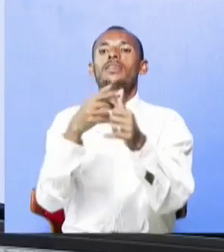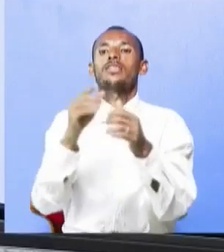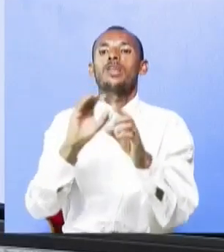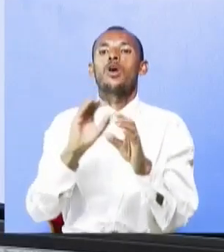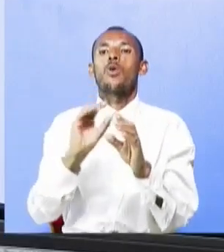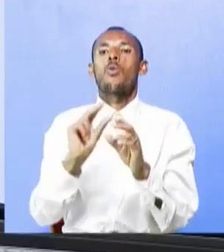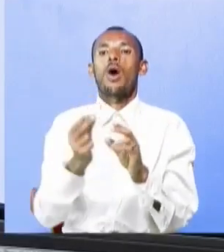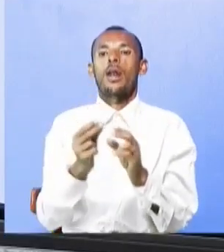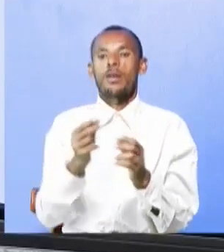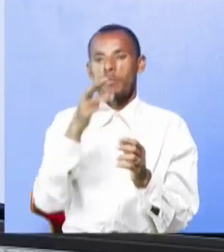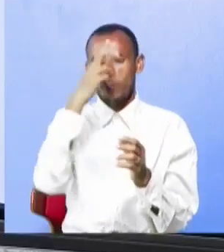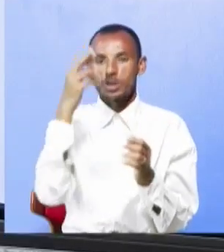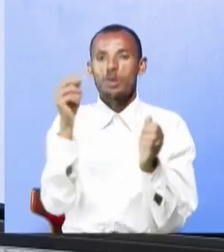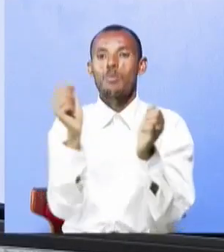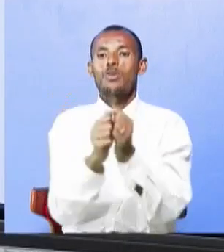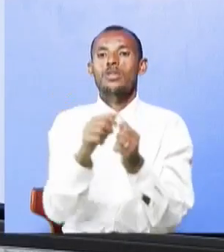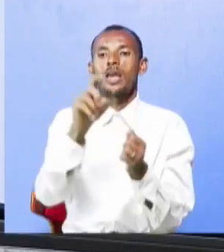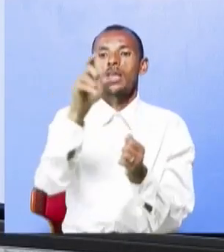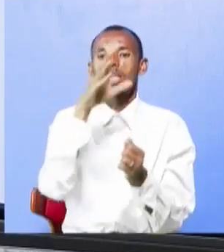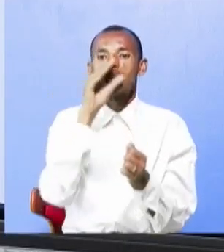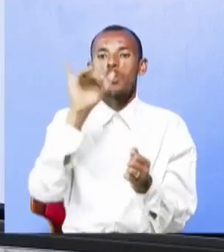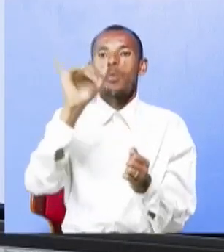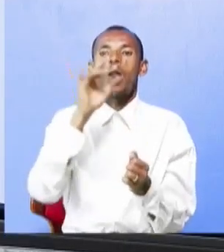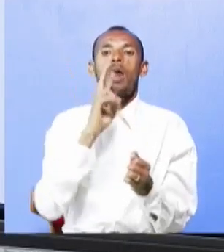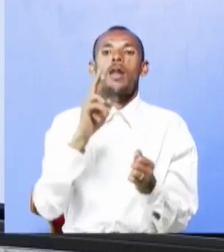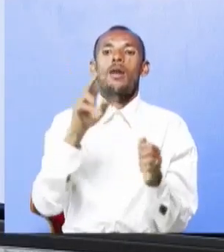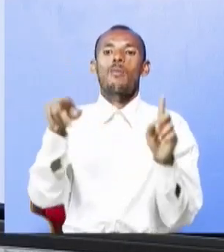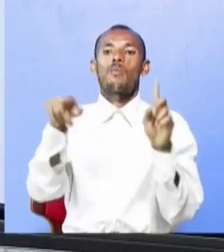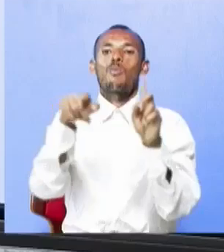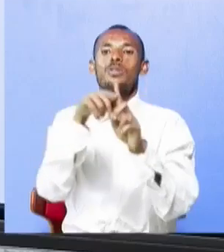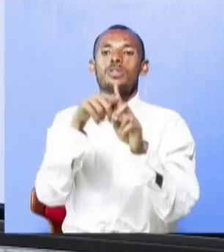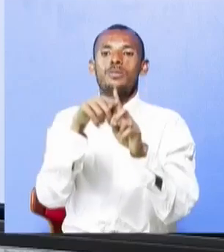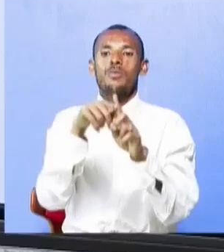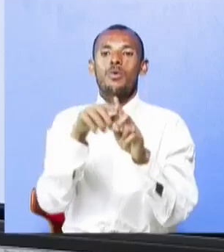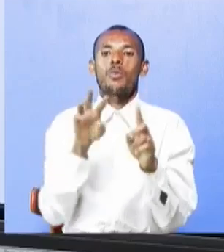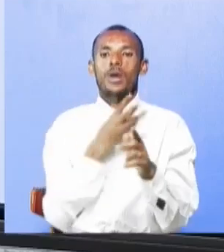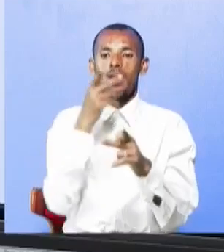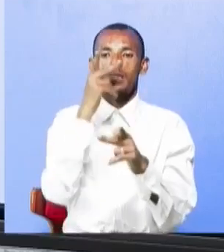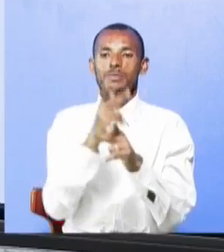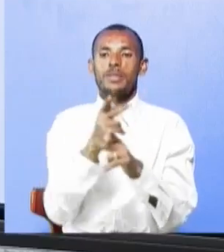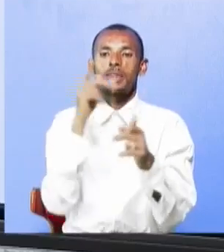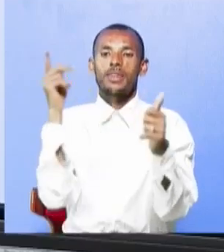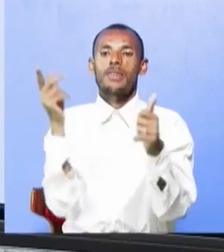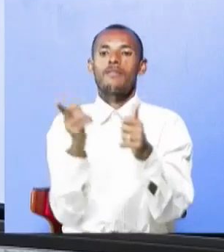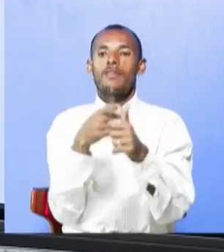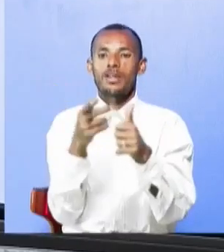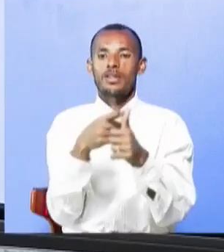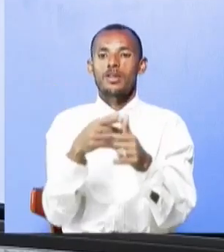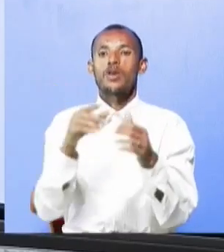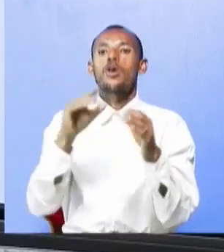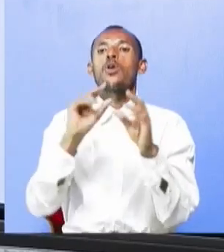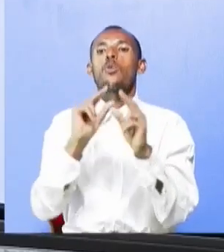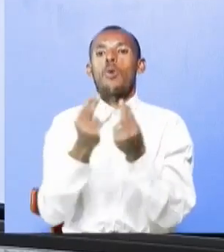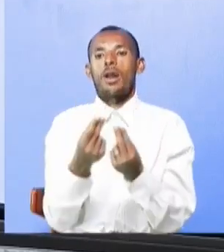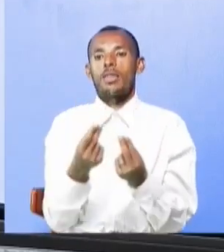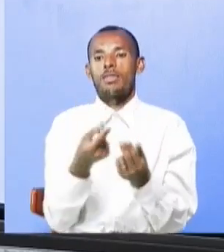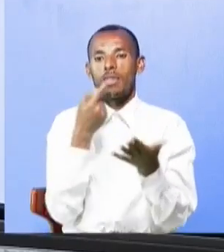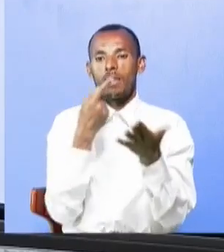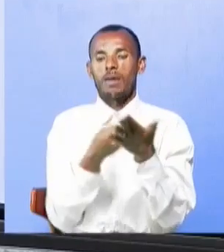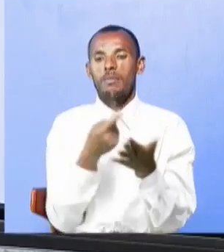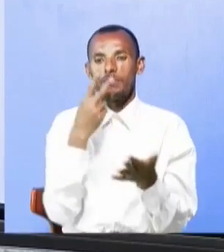because both x and y are positive. So we expect in the first quadrant or here.